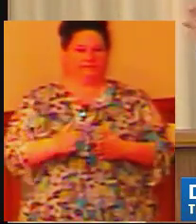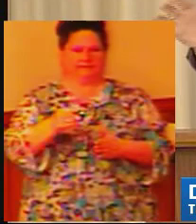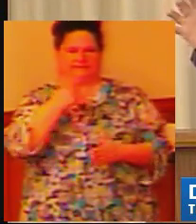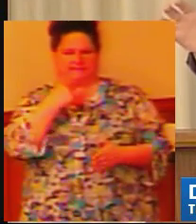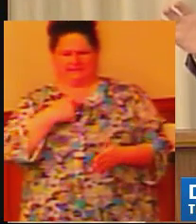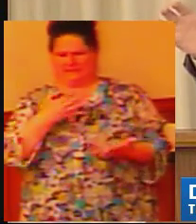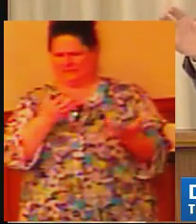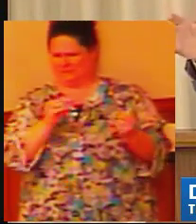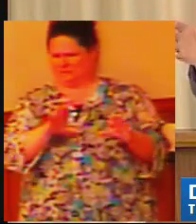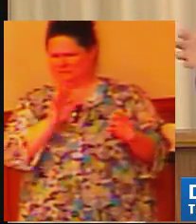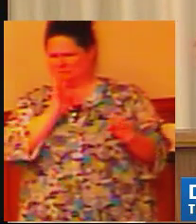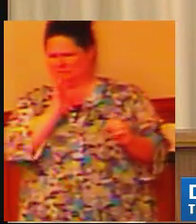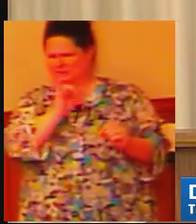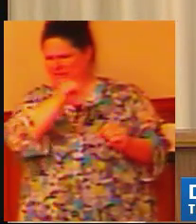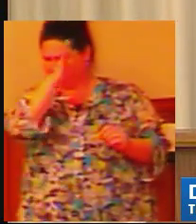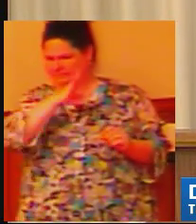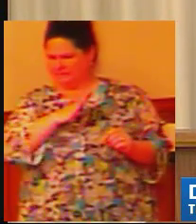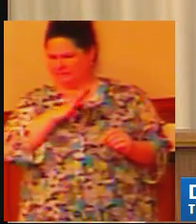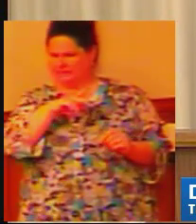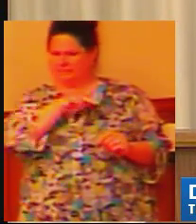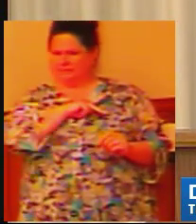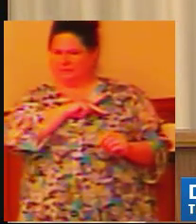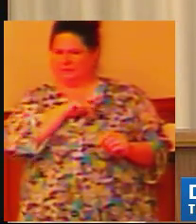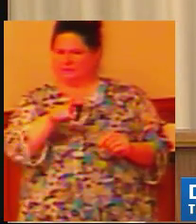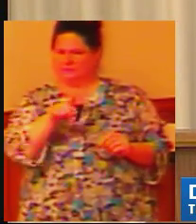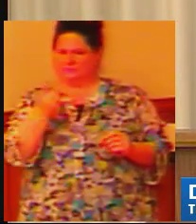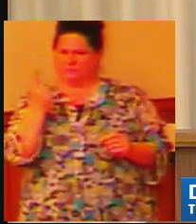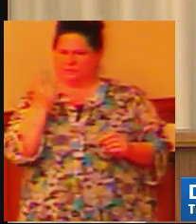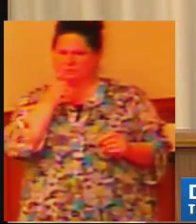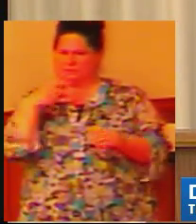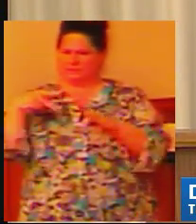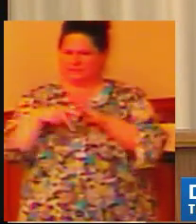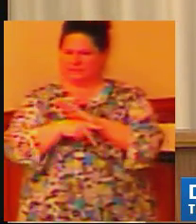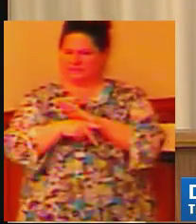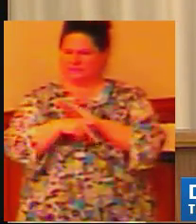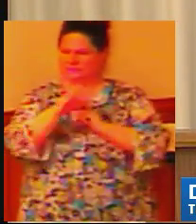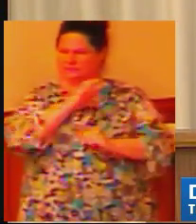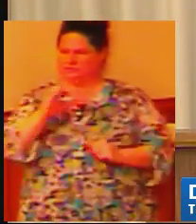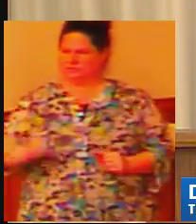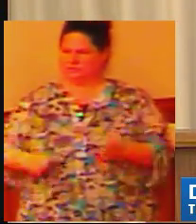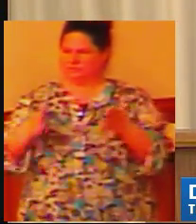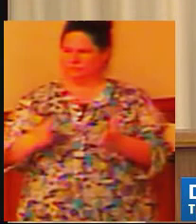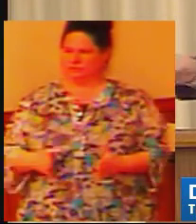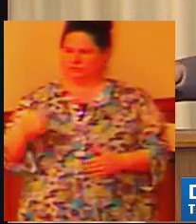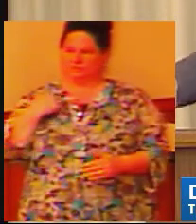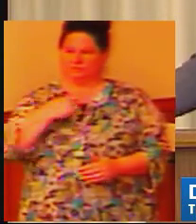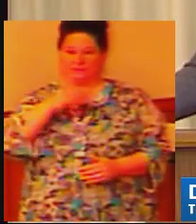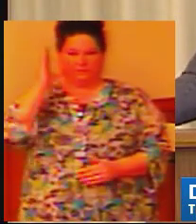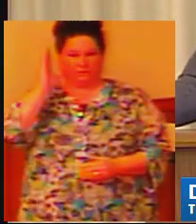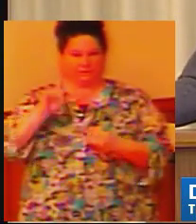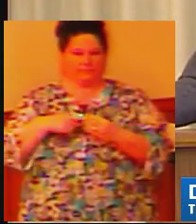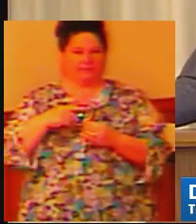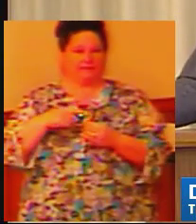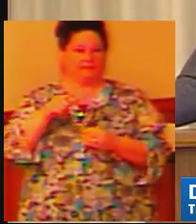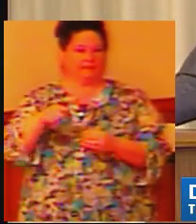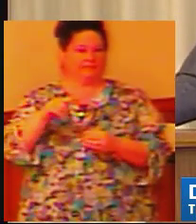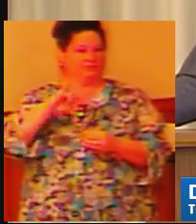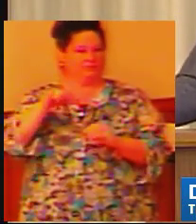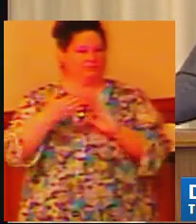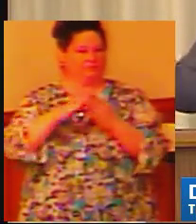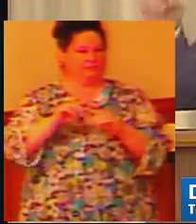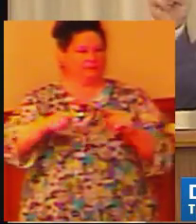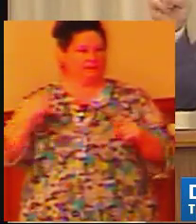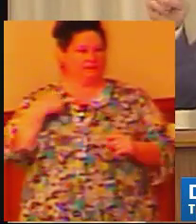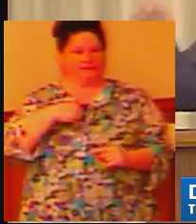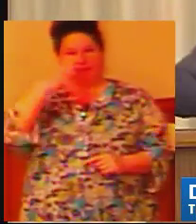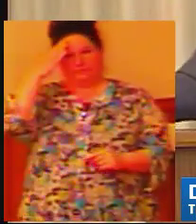to go talk to this guy, Paul. He's the one that kills Christians. We heard about him in Jerusalem. But we know also the